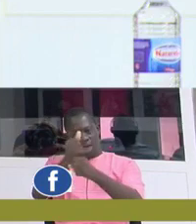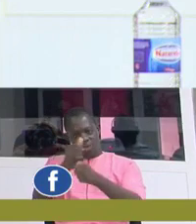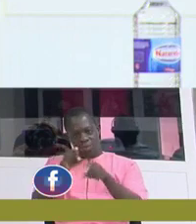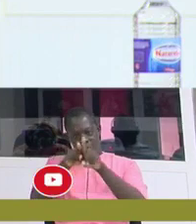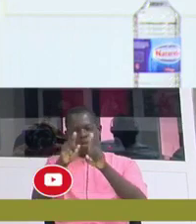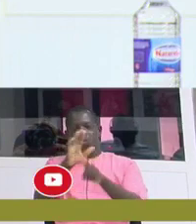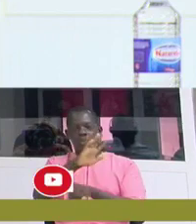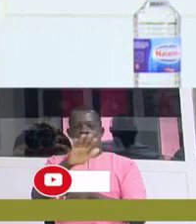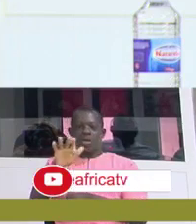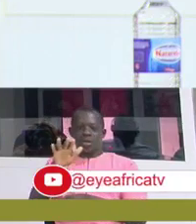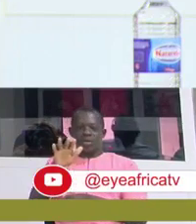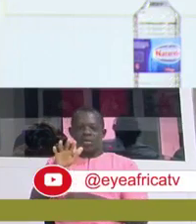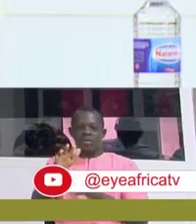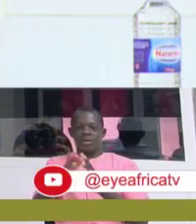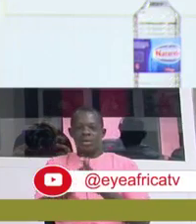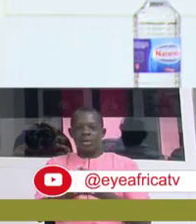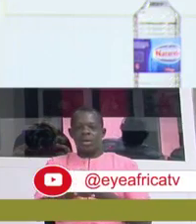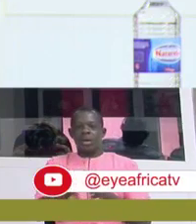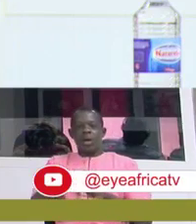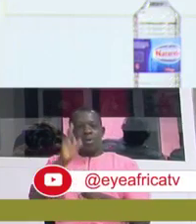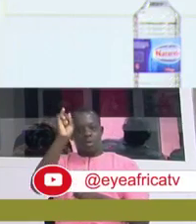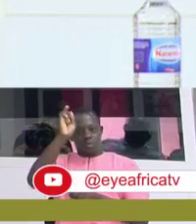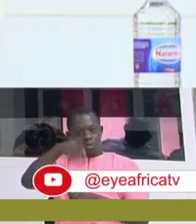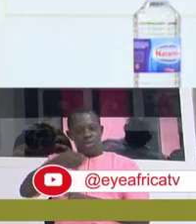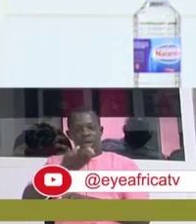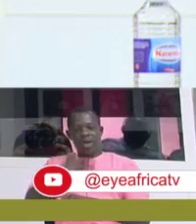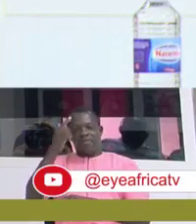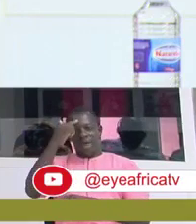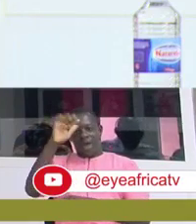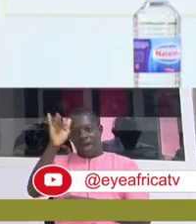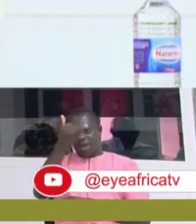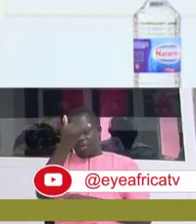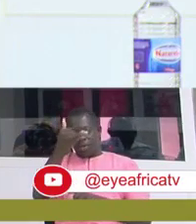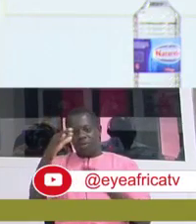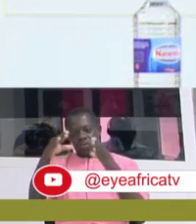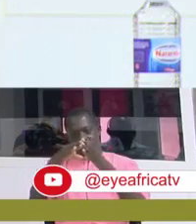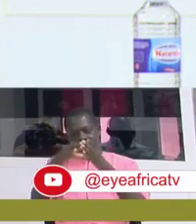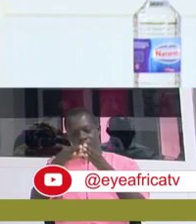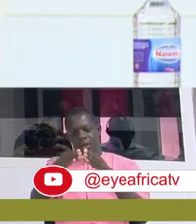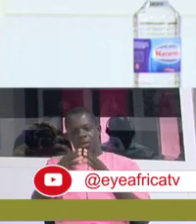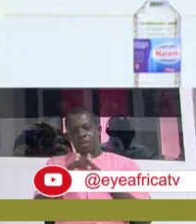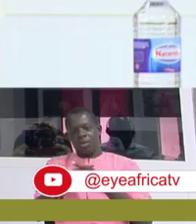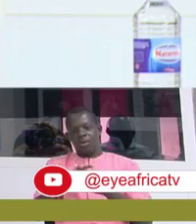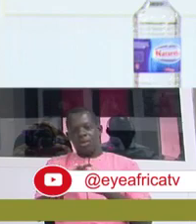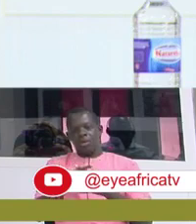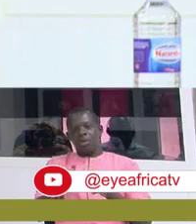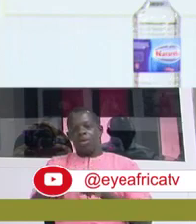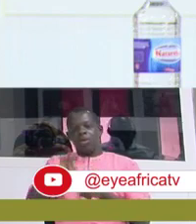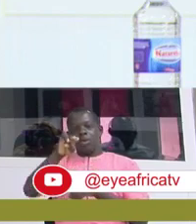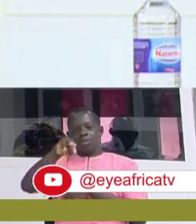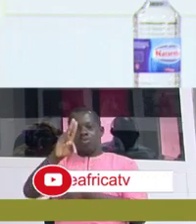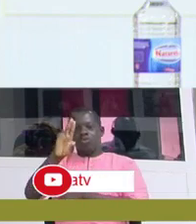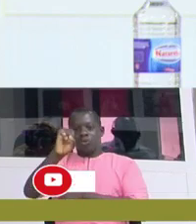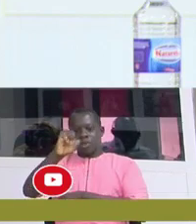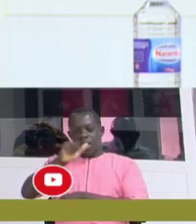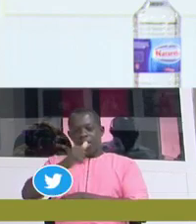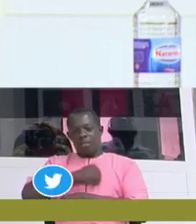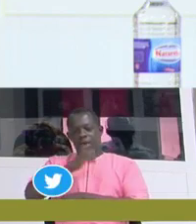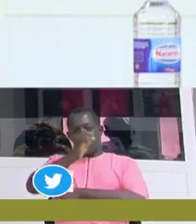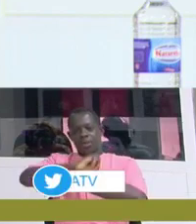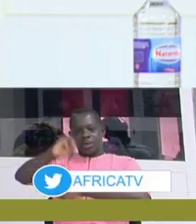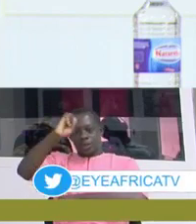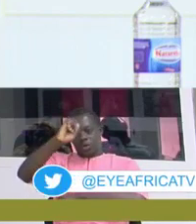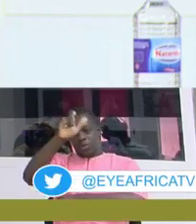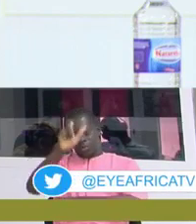Konya barimbe akirimeno melahi dole tala. But we must take an make an agreement. Musa munna kebaleti. Musa is my senior. Ayambula men